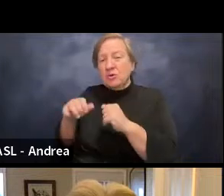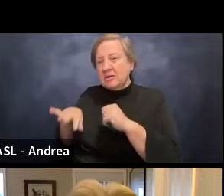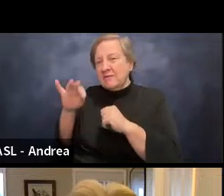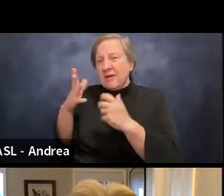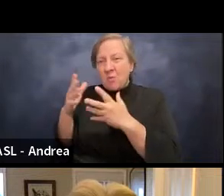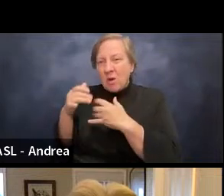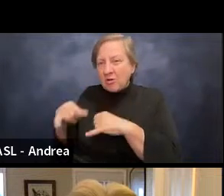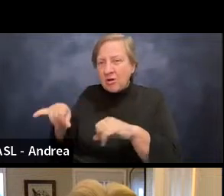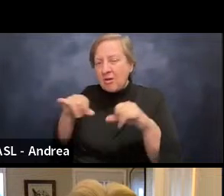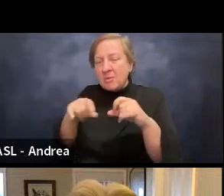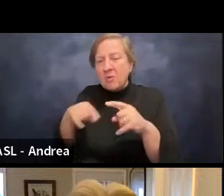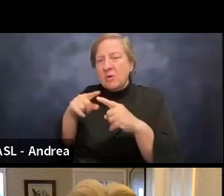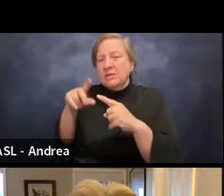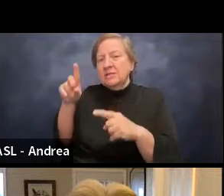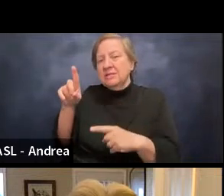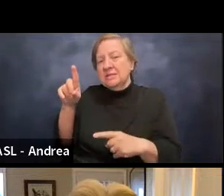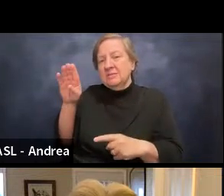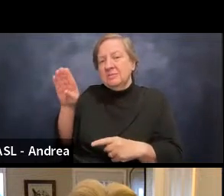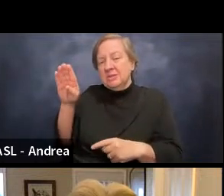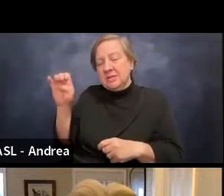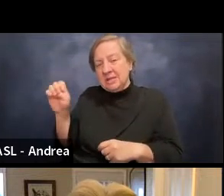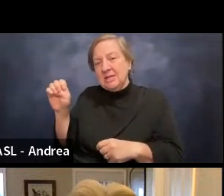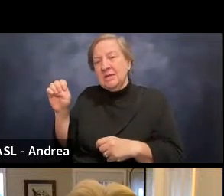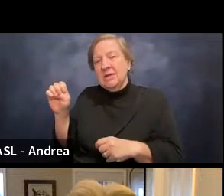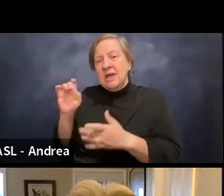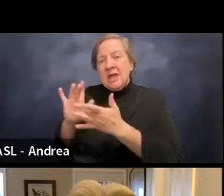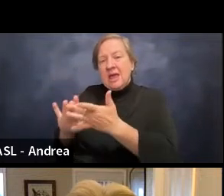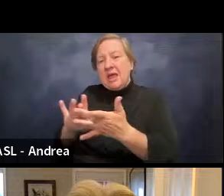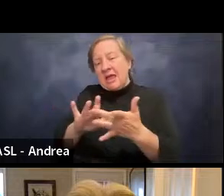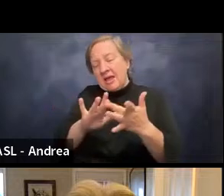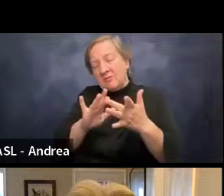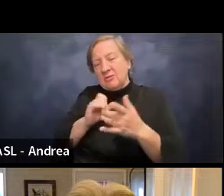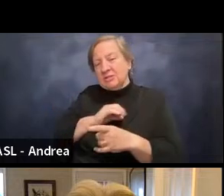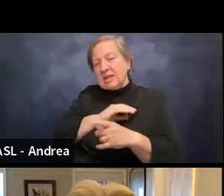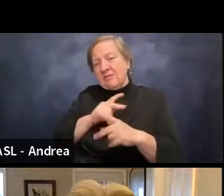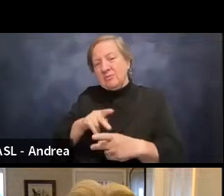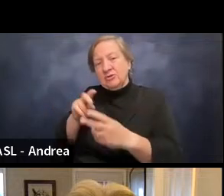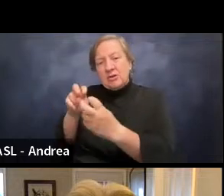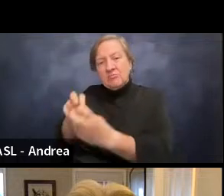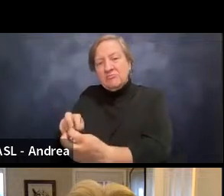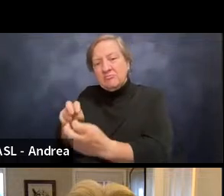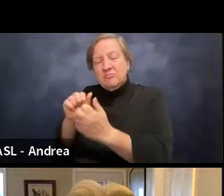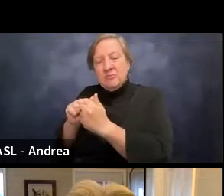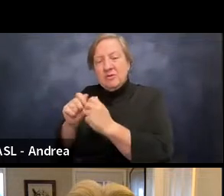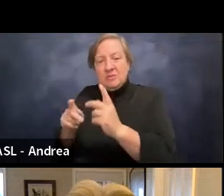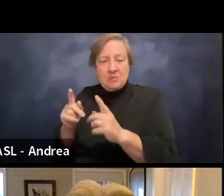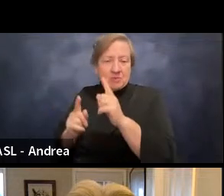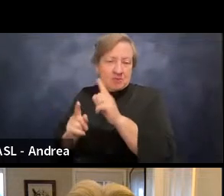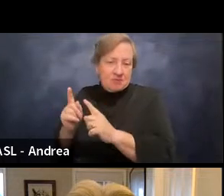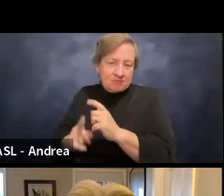threads when the DBE outreach staff member is meeting with folks one-on-one.